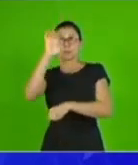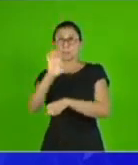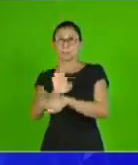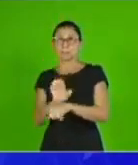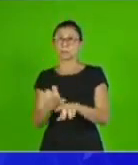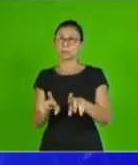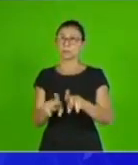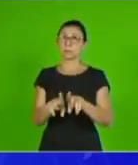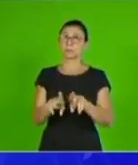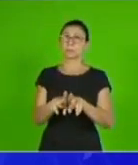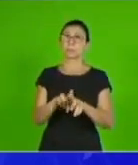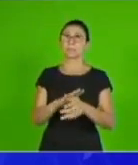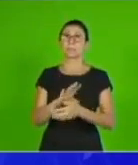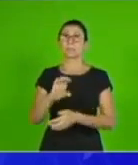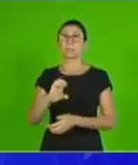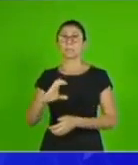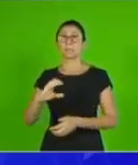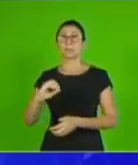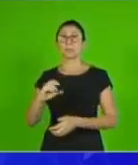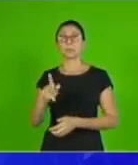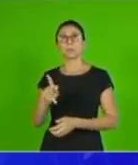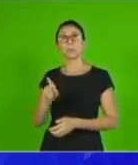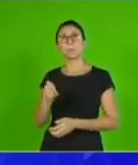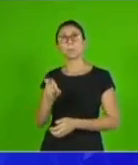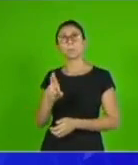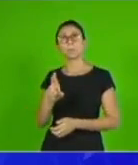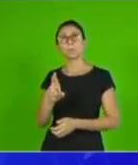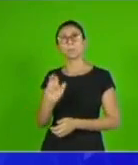and in different cities in Espírito Santo,